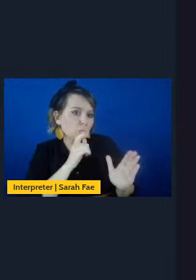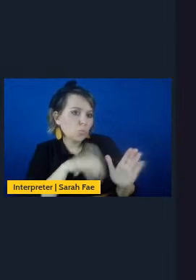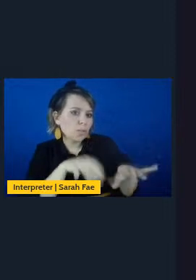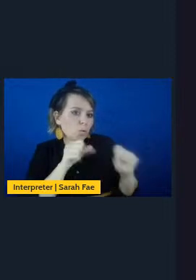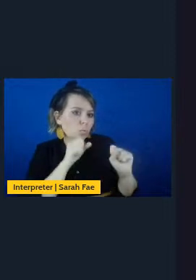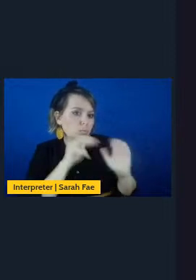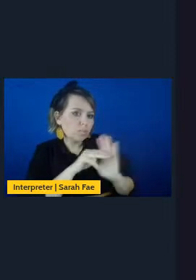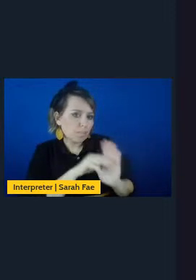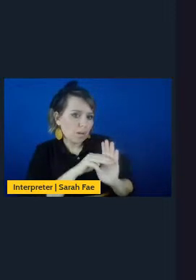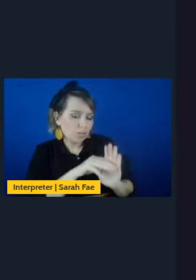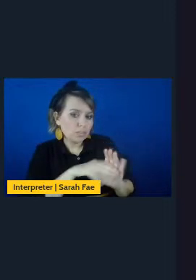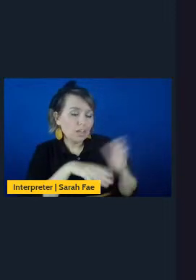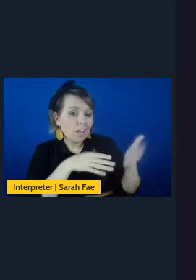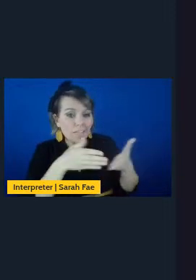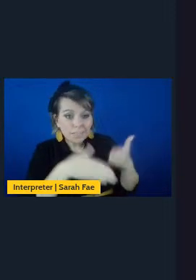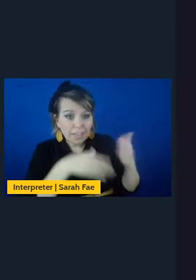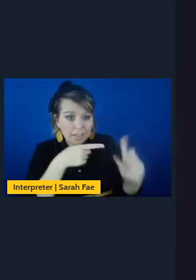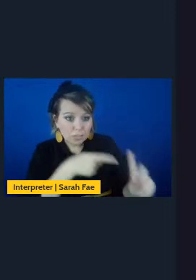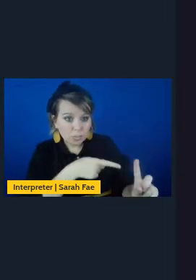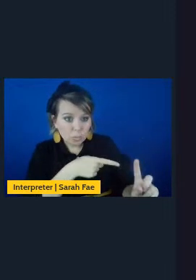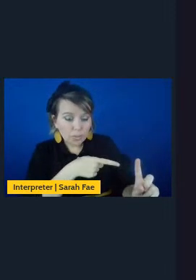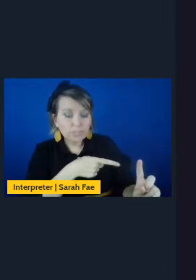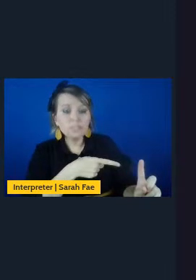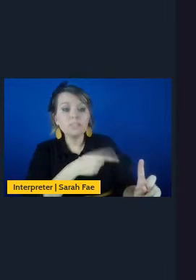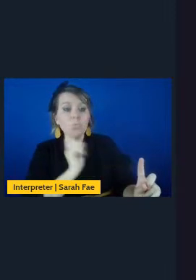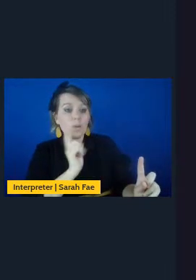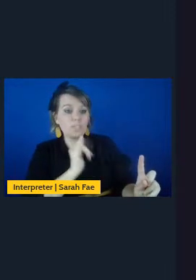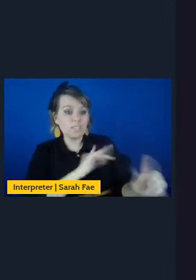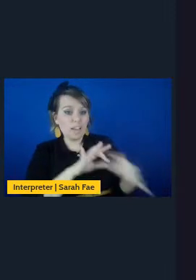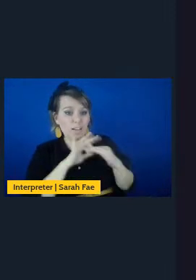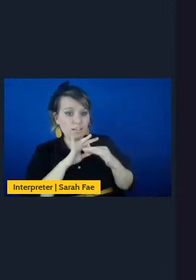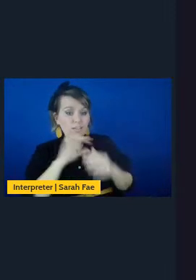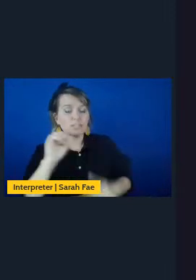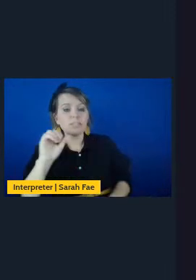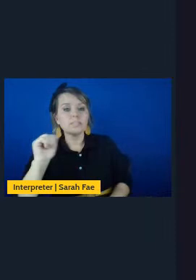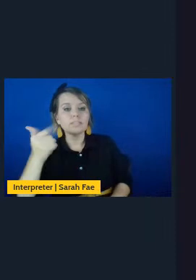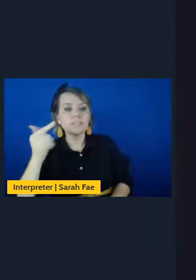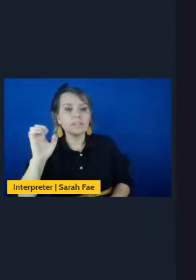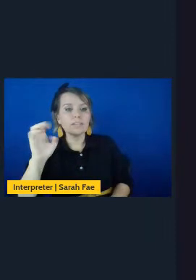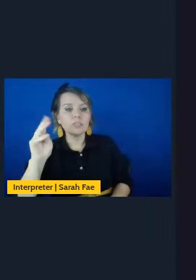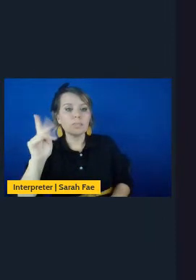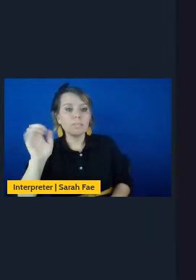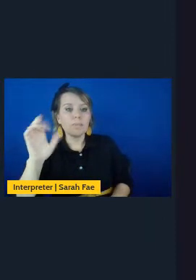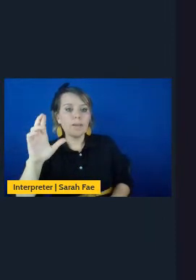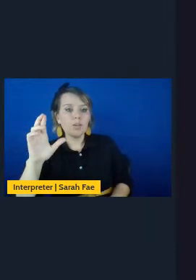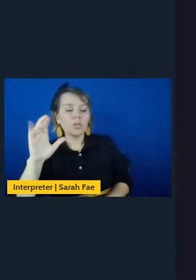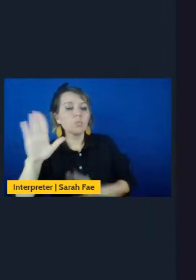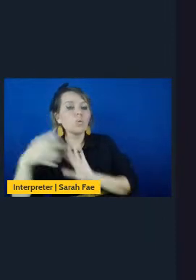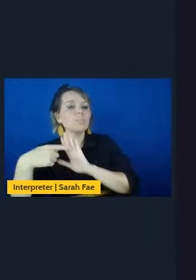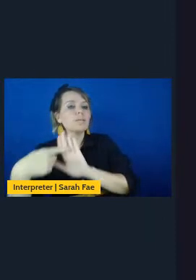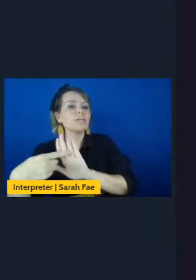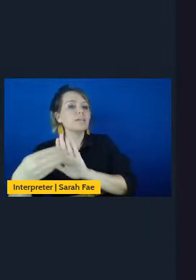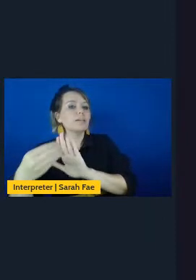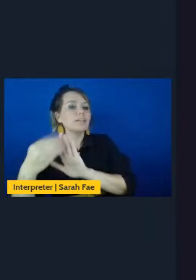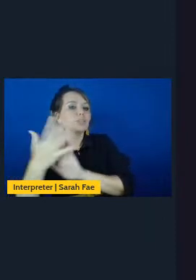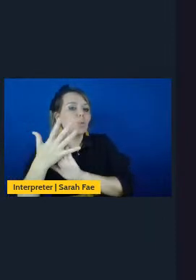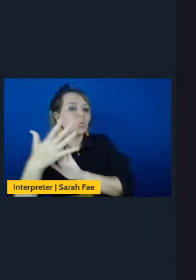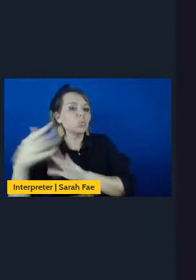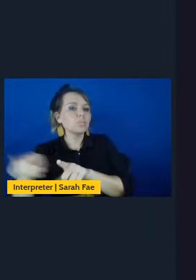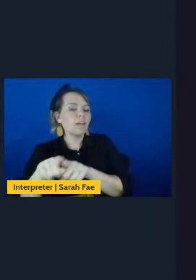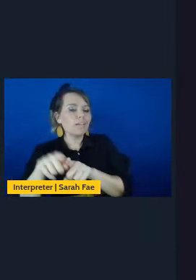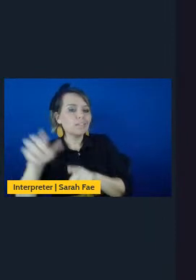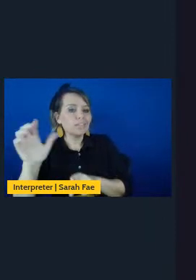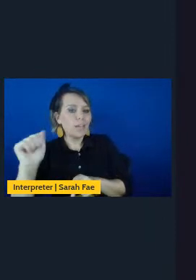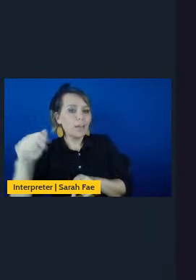then the endpoint, which is hosted in SageMaker, will be fronted by or exposed as an API